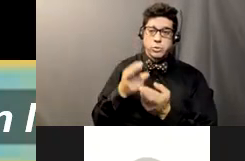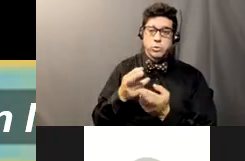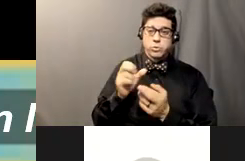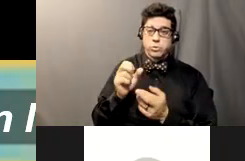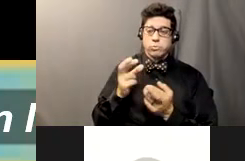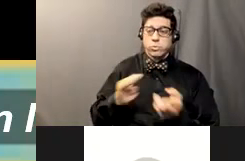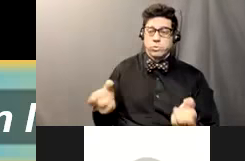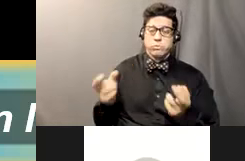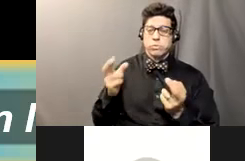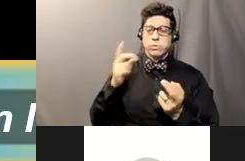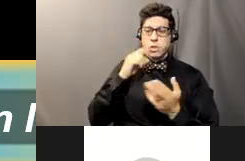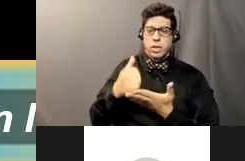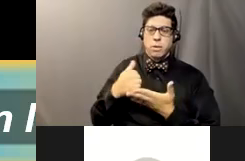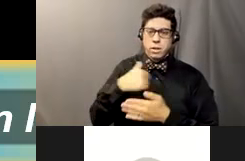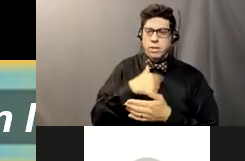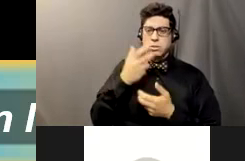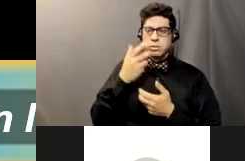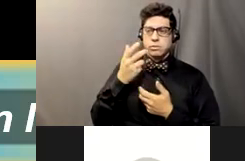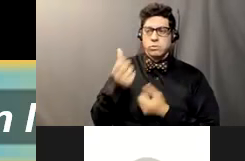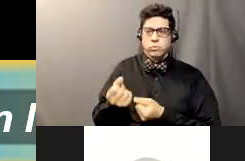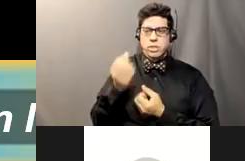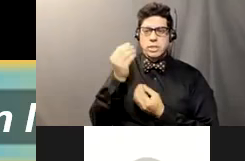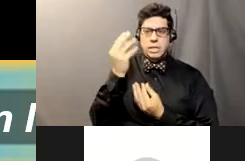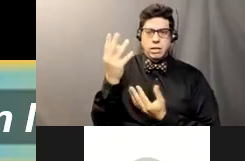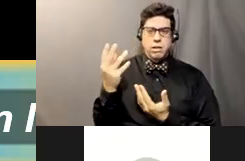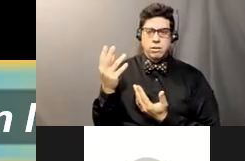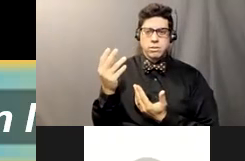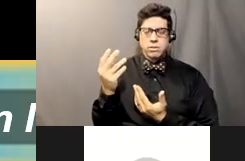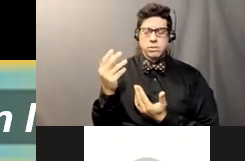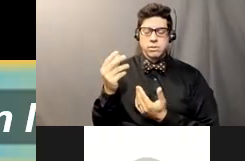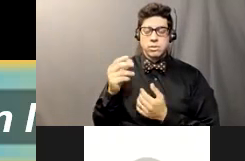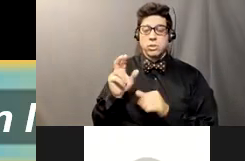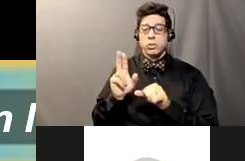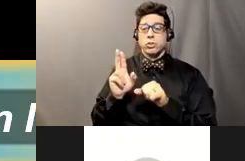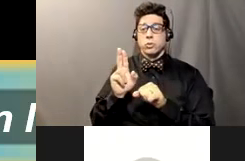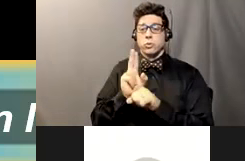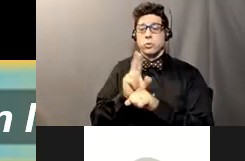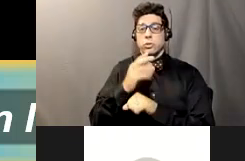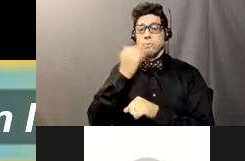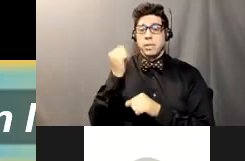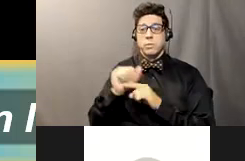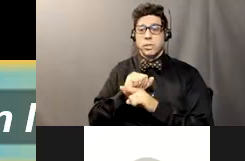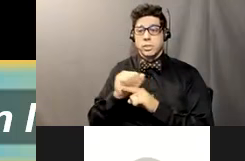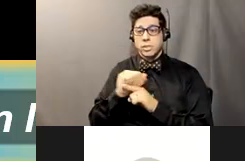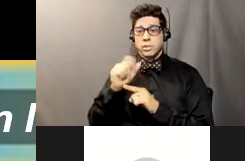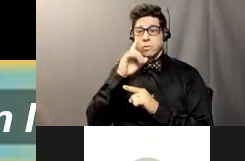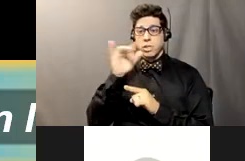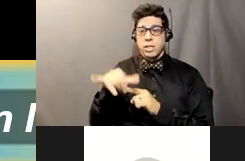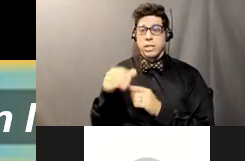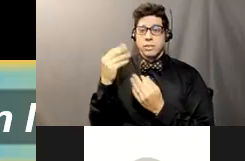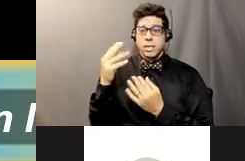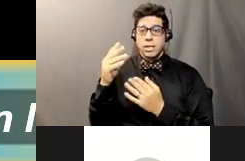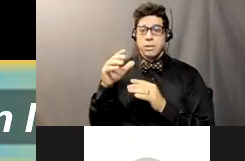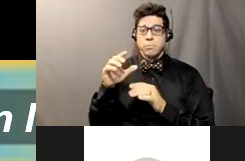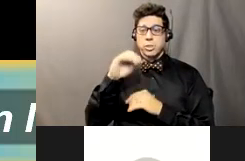help address the issue of suicide, to utilize best practices by providing contextual understanding of the data presented to the